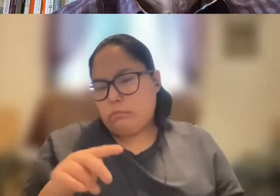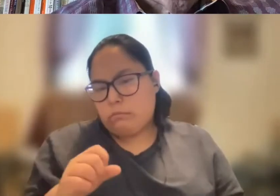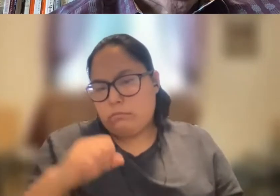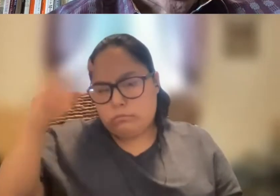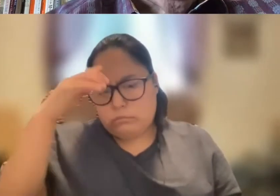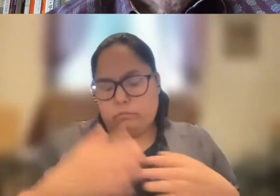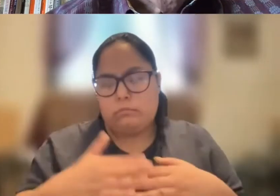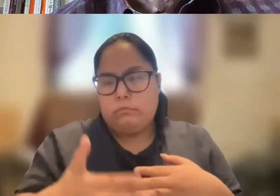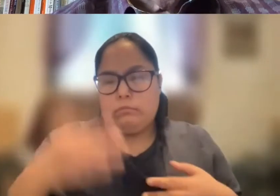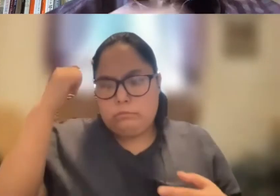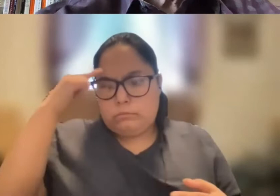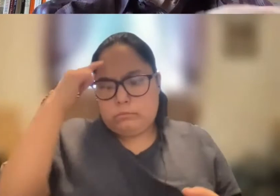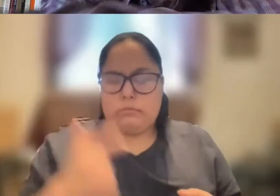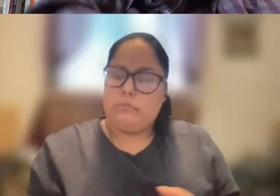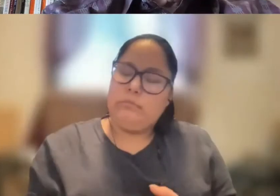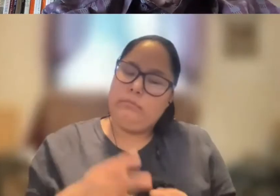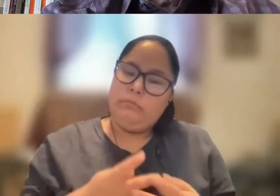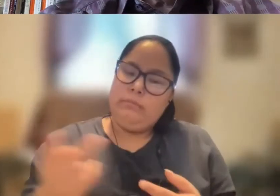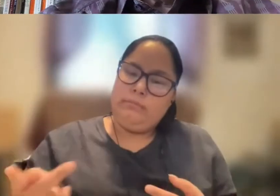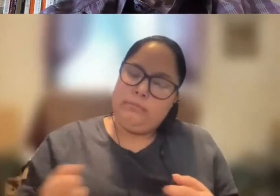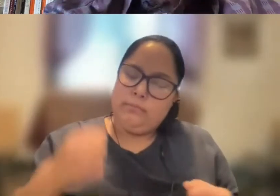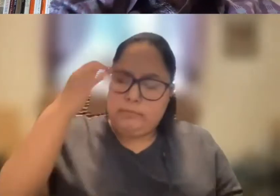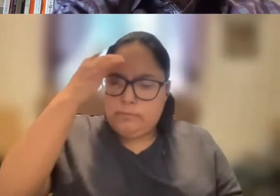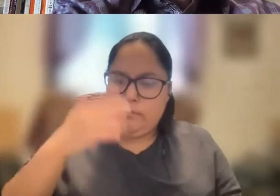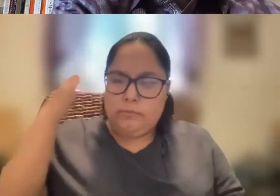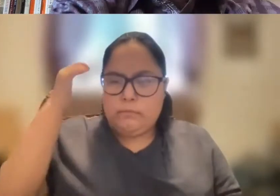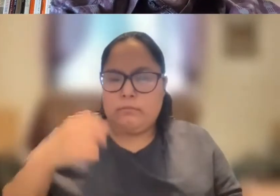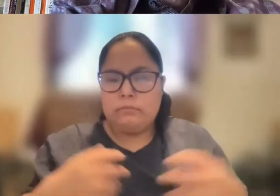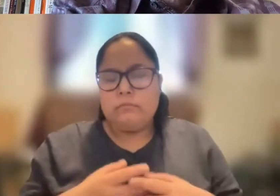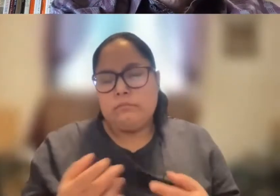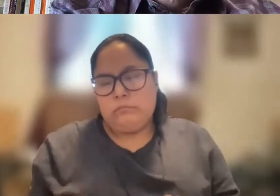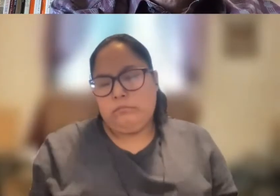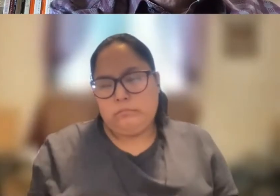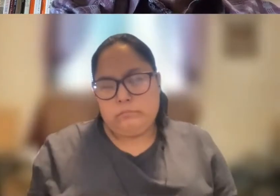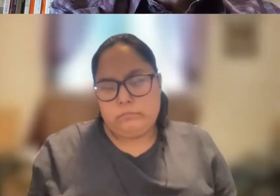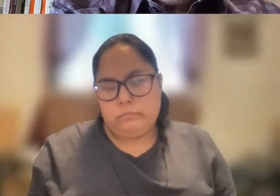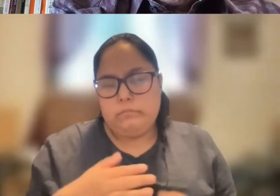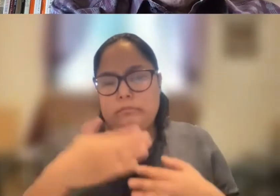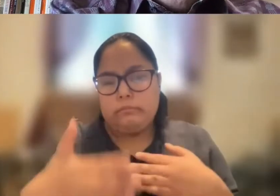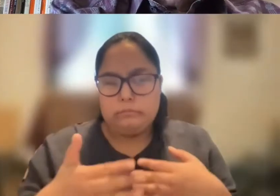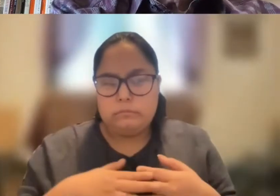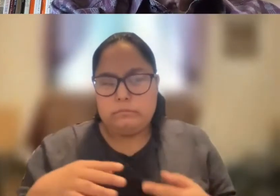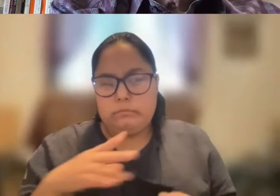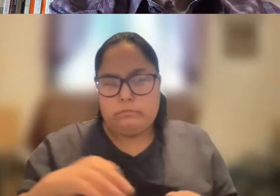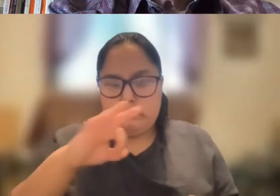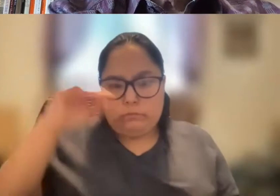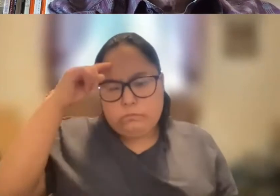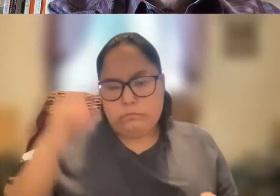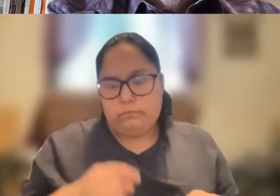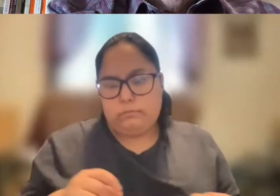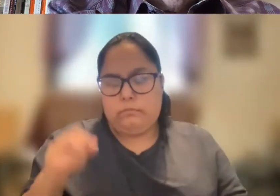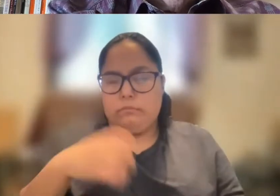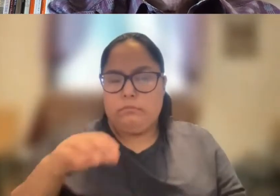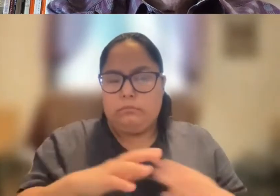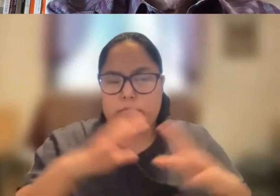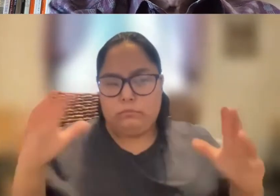override our thought process. So I'm optimistic that going forward, this whole reporting